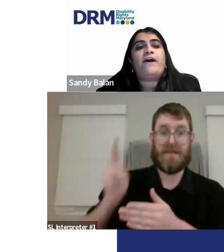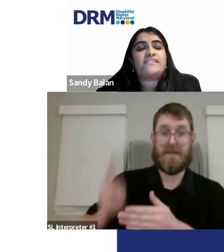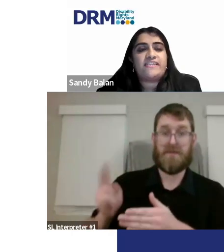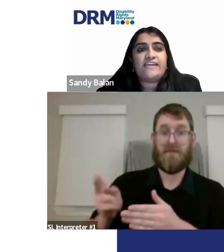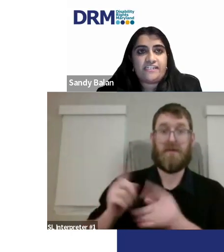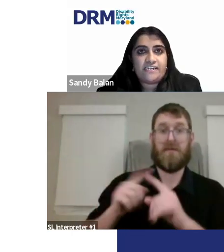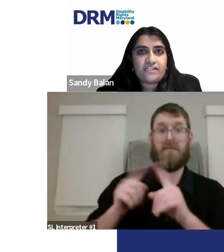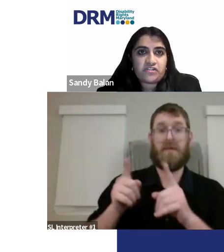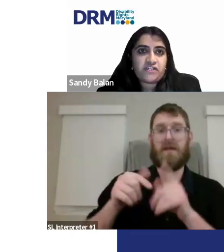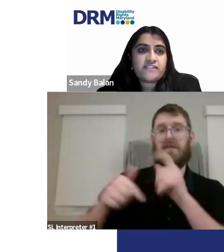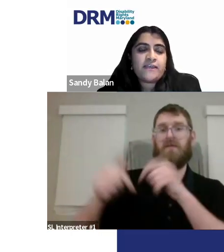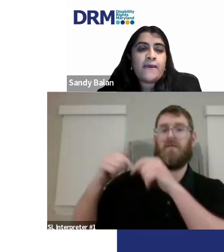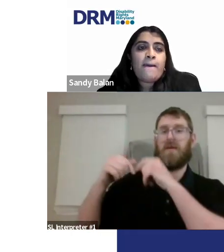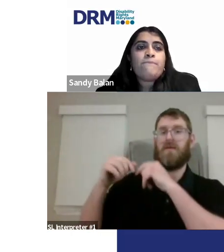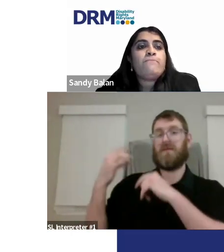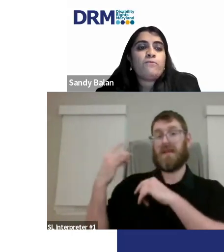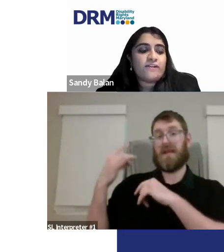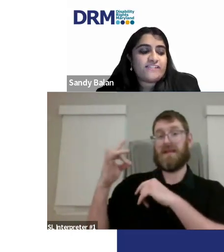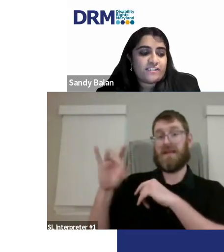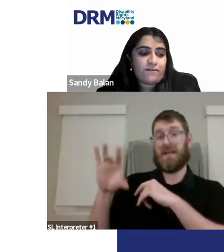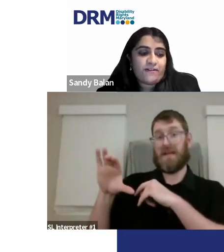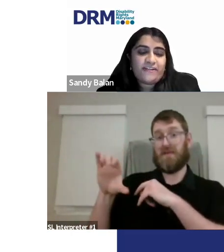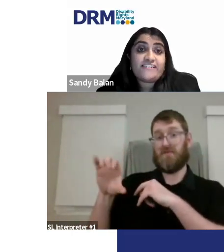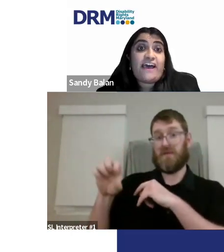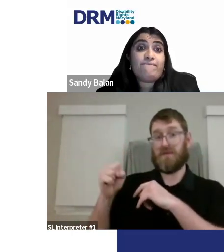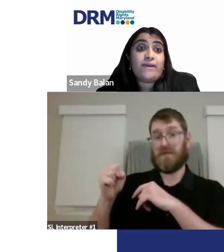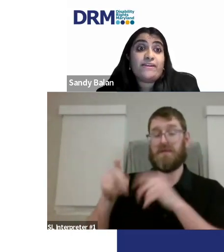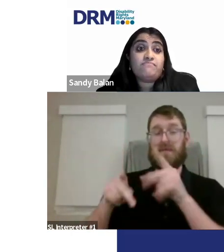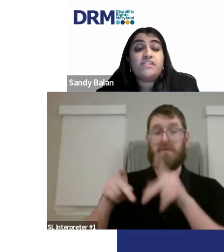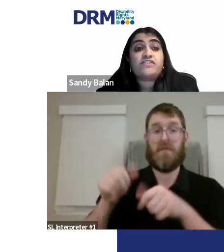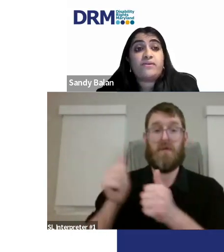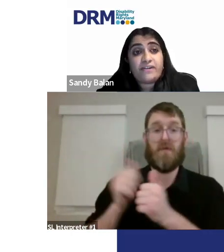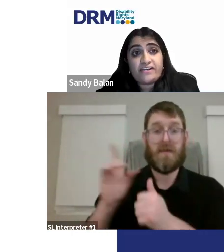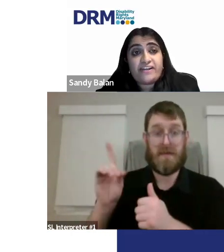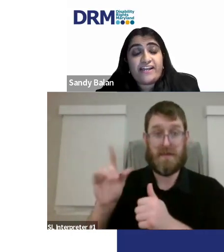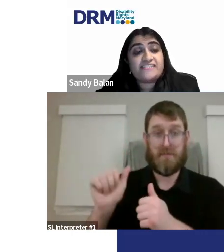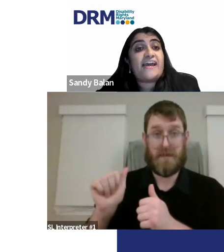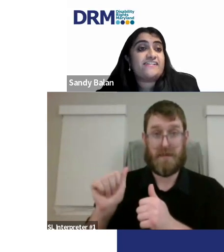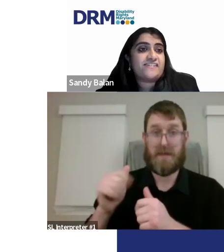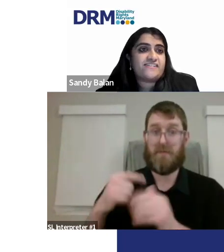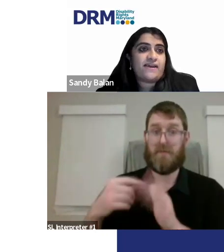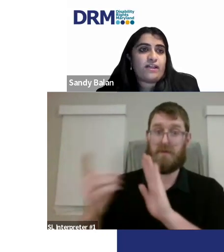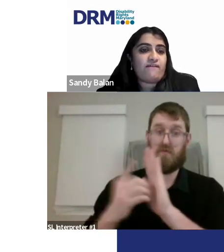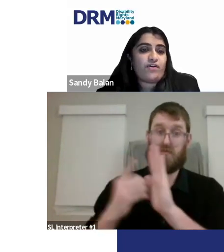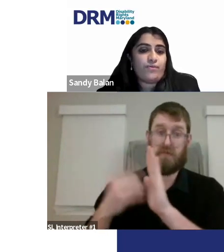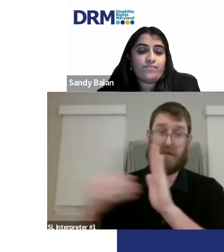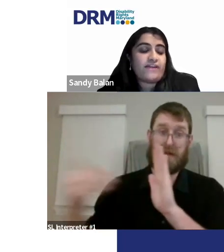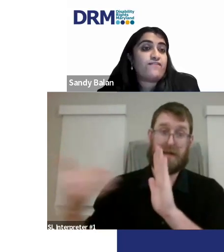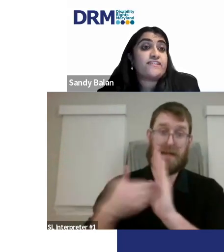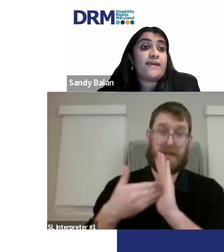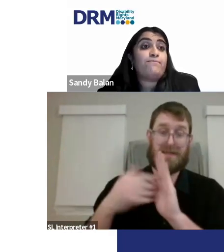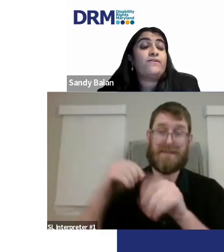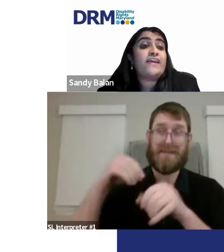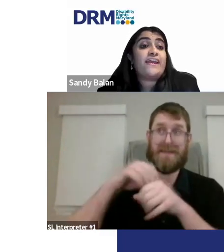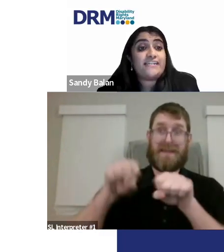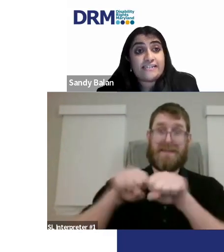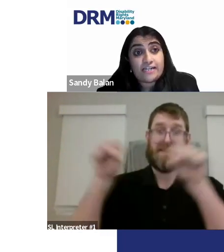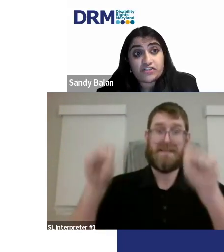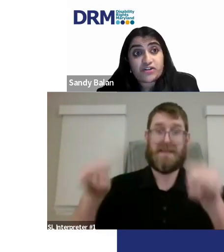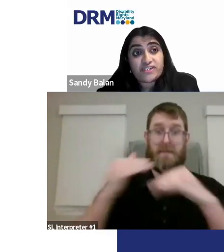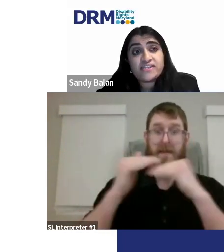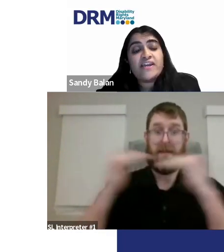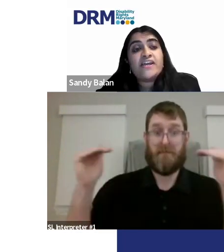all the way back to the 1800s. People with disabilities have been discriminated against at a systemic level. Like, for example,